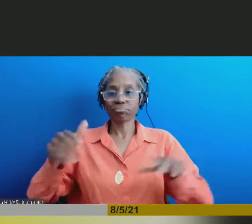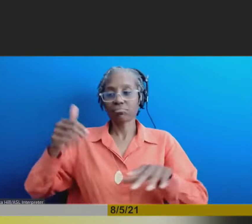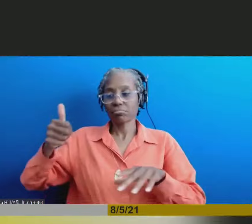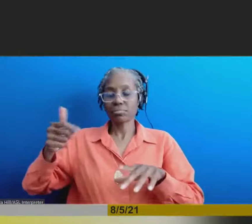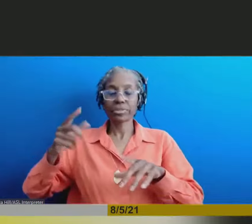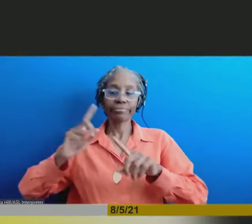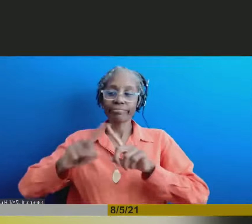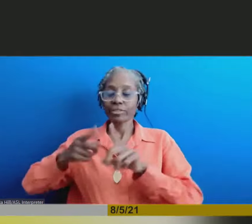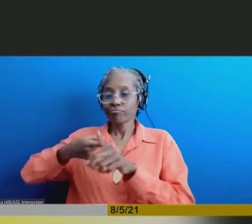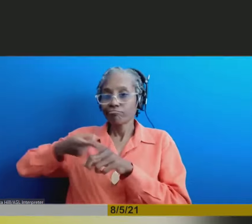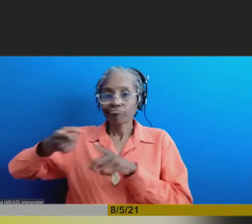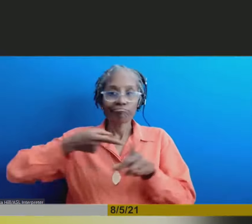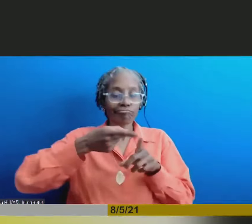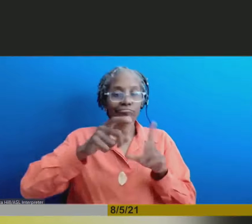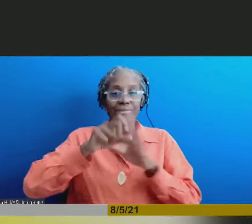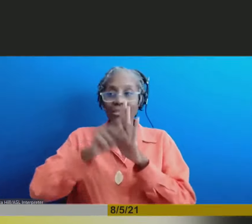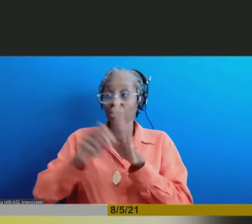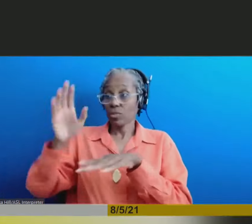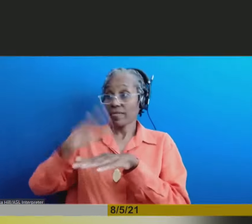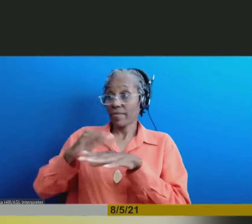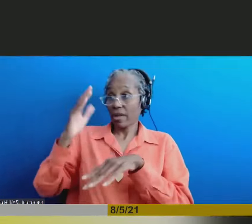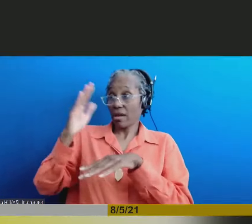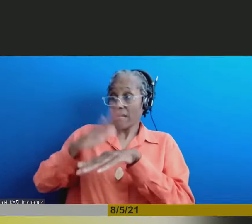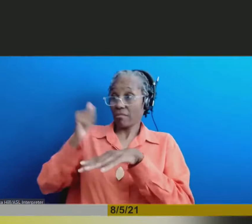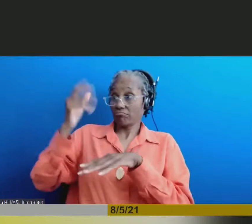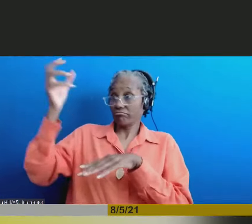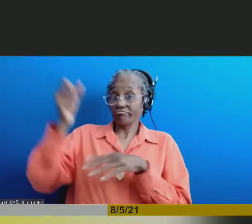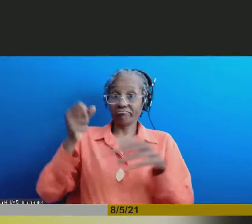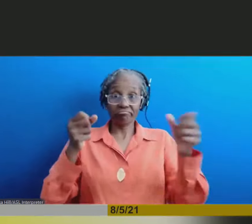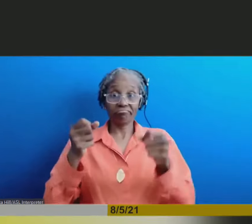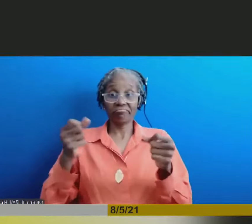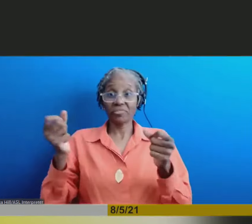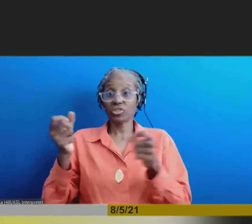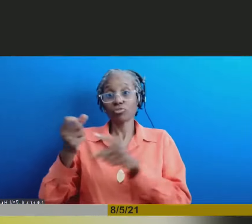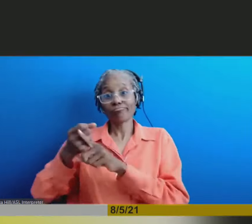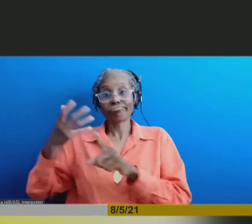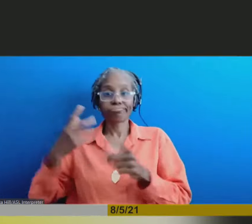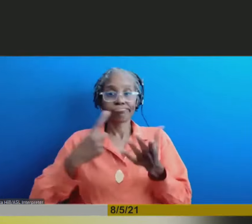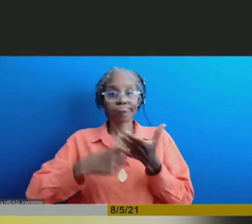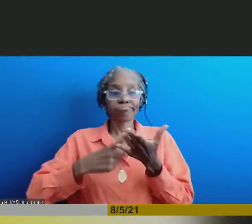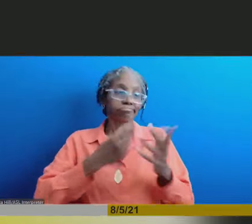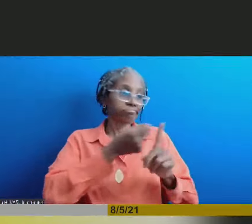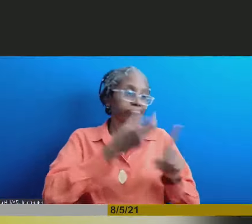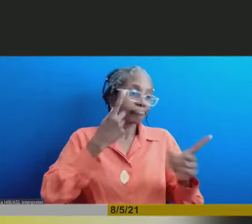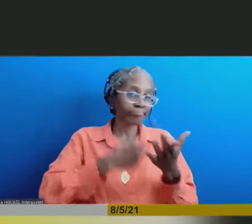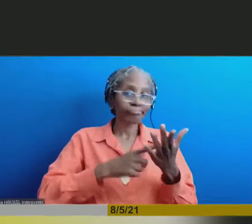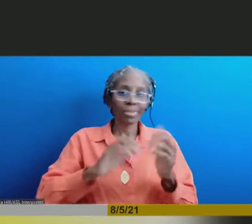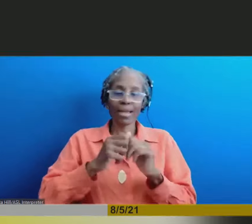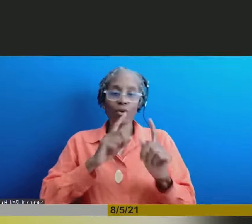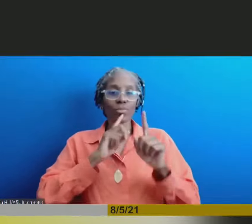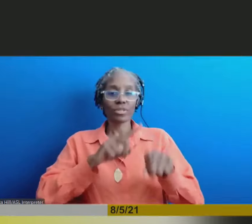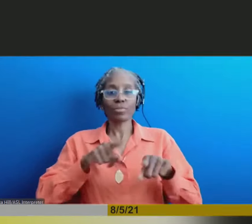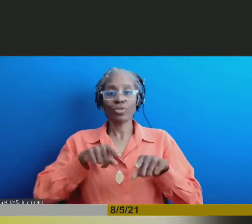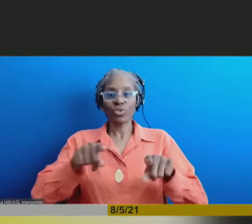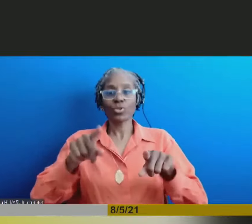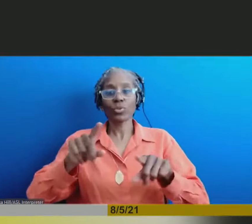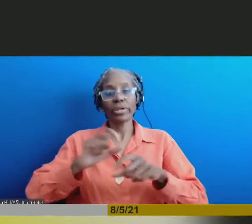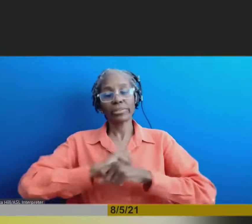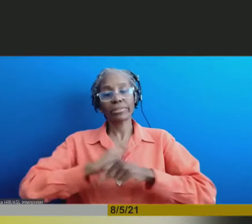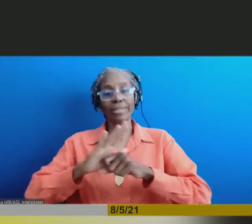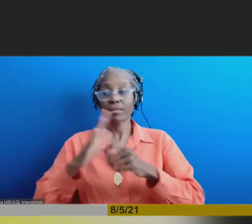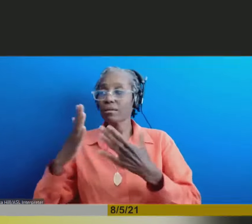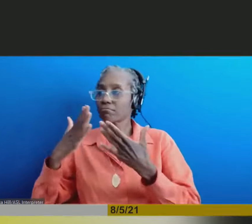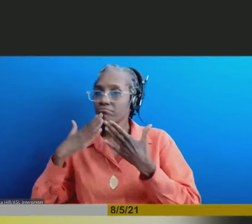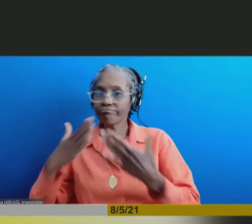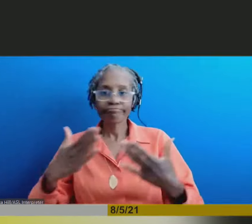different city departments, and we have called upon them to assist us with all that's required to respond in this pandemic, and want to thank and